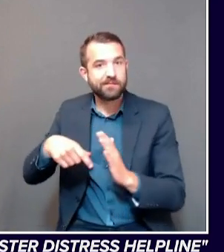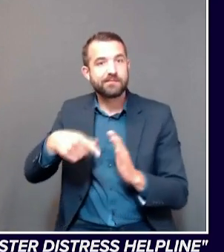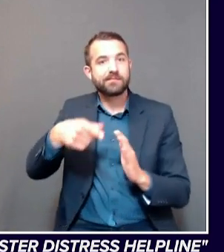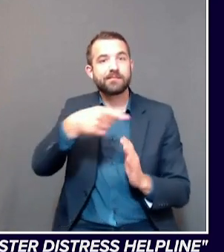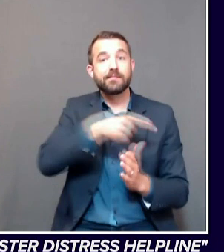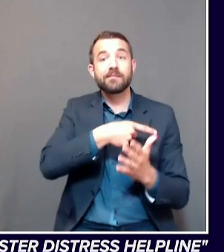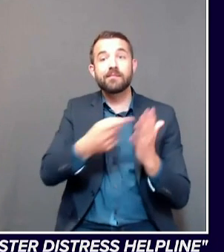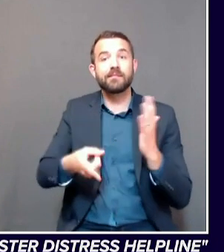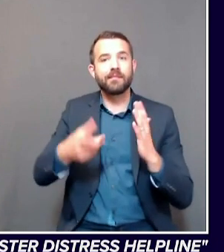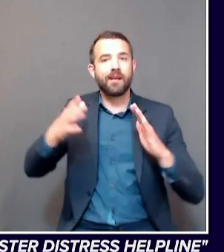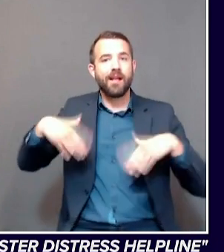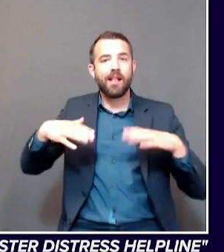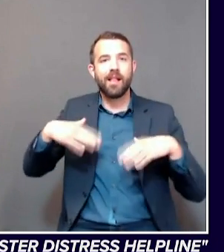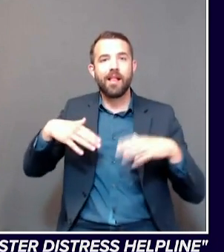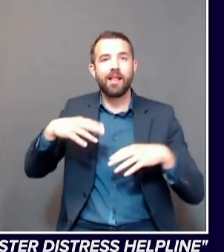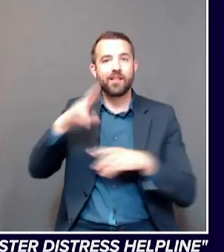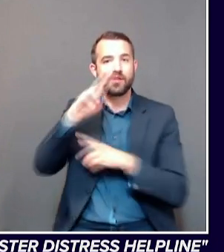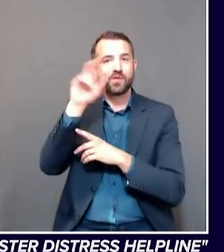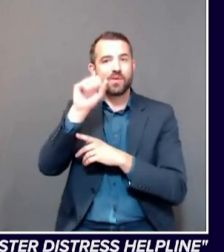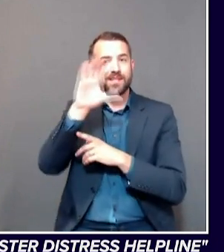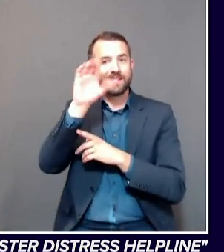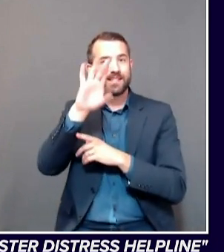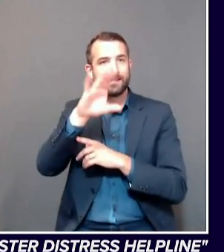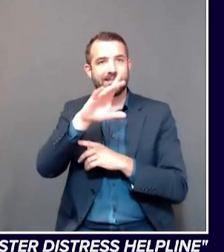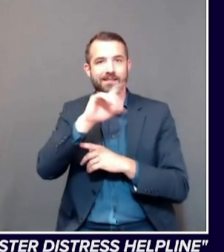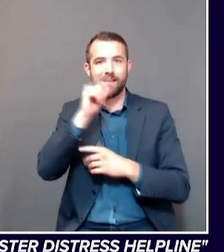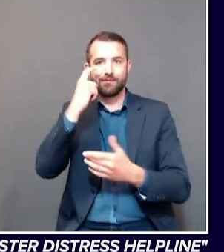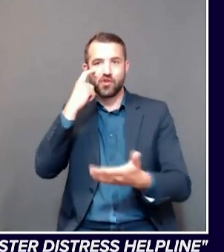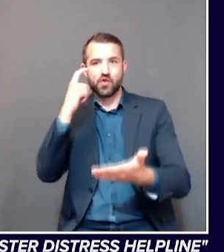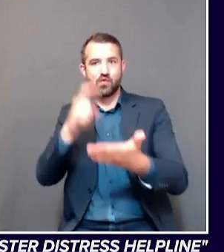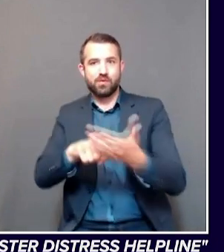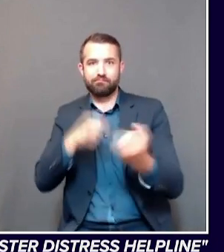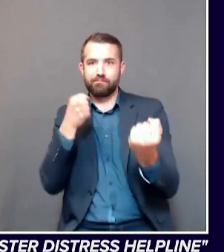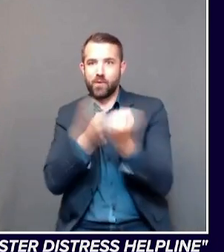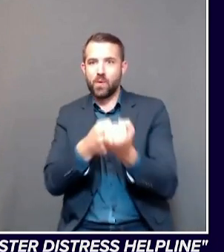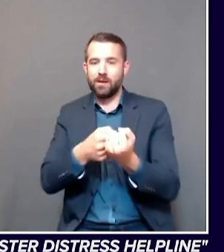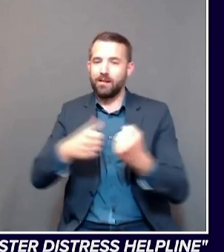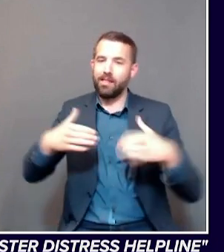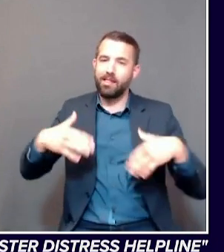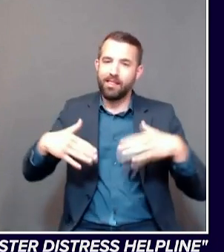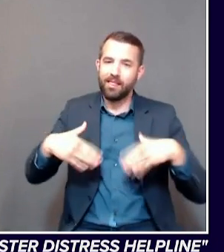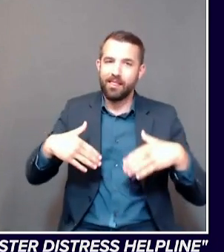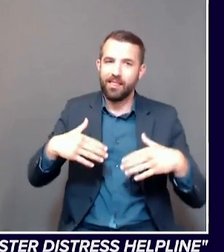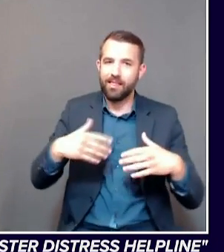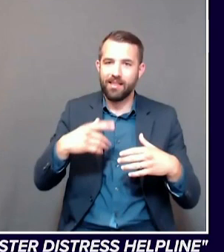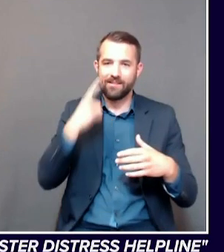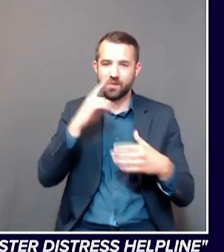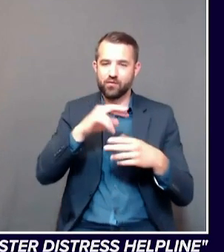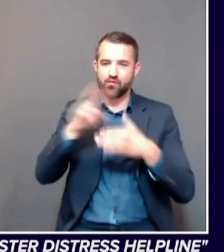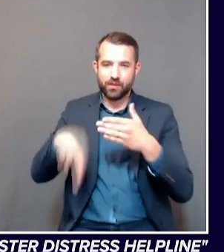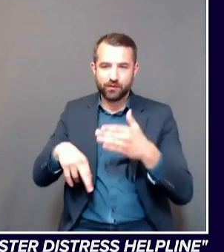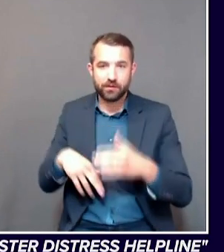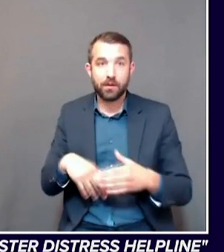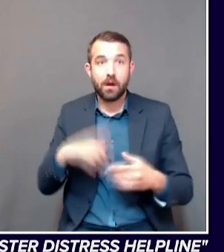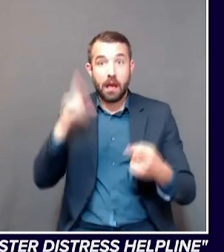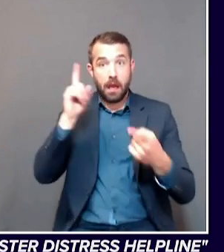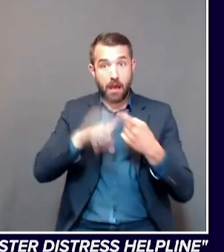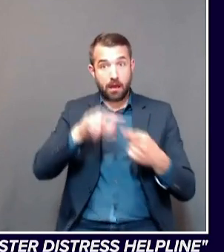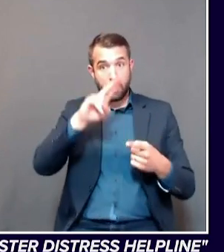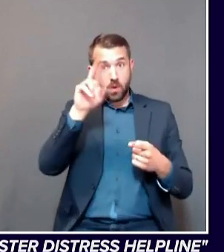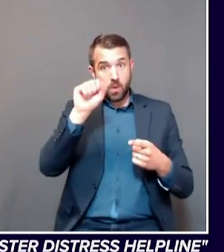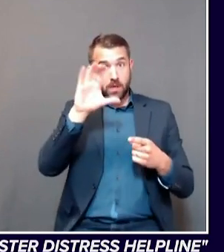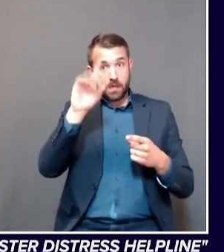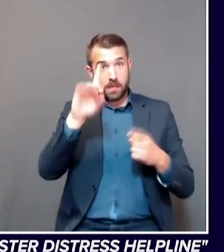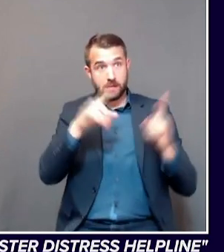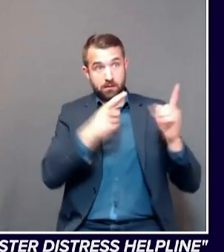now the answer is not known. And until the US CDC endorses it and has reviewed the data and has made